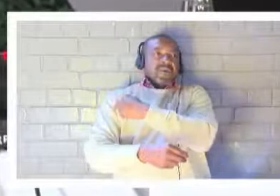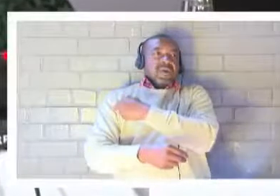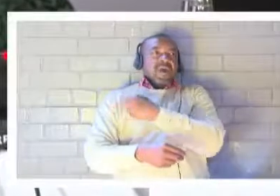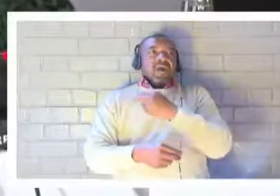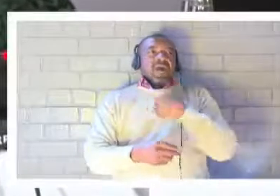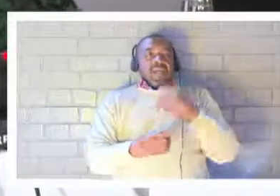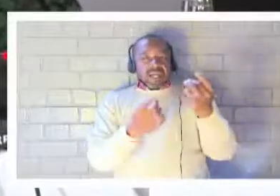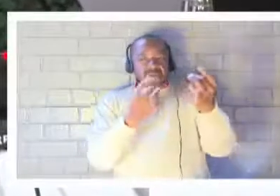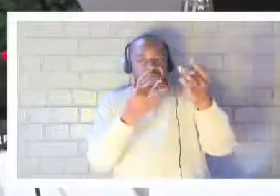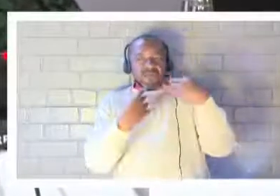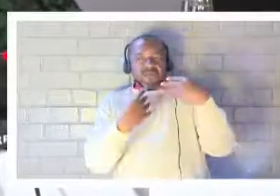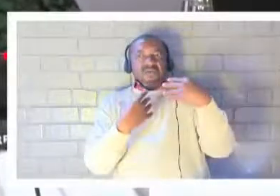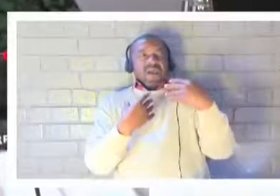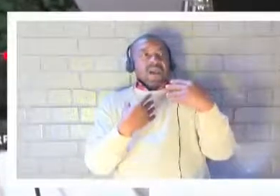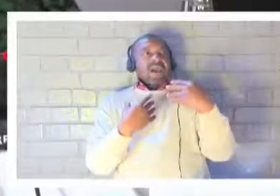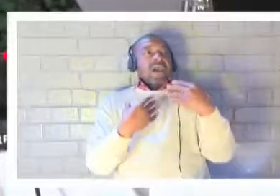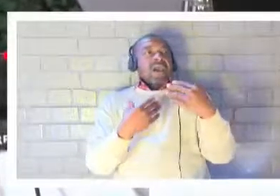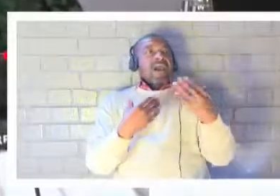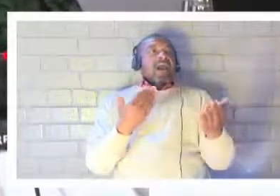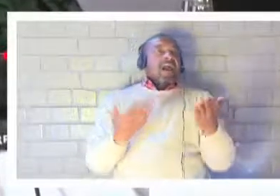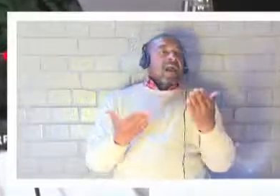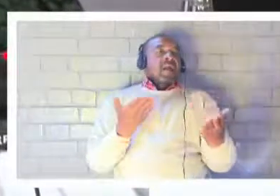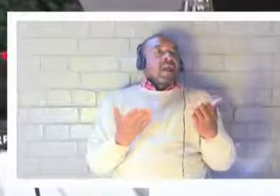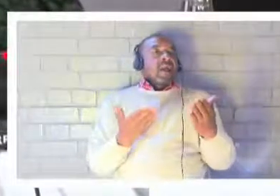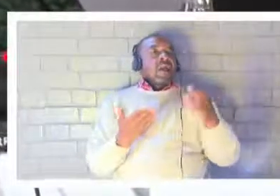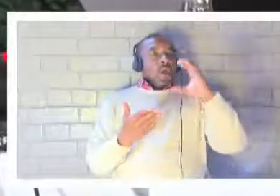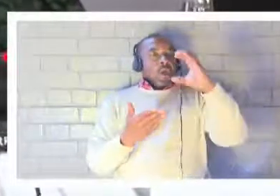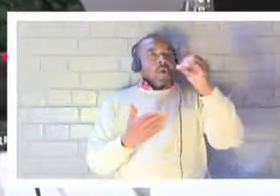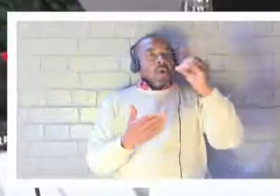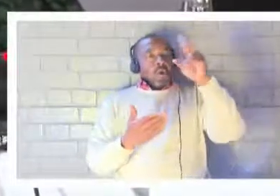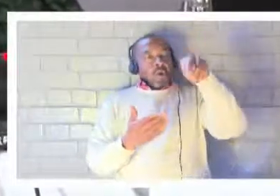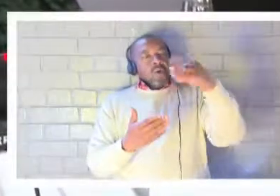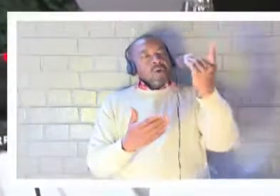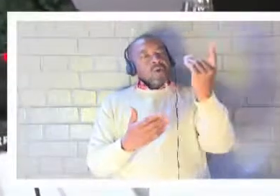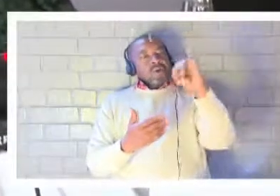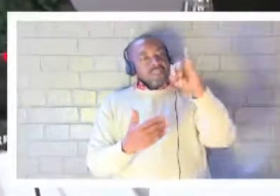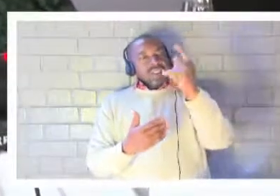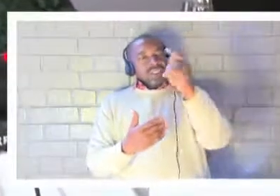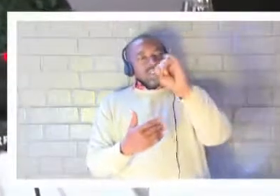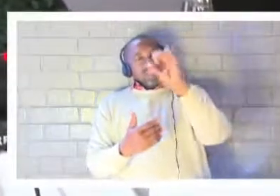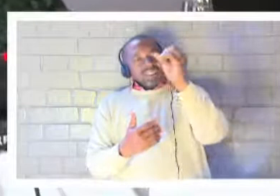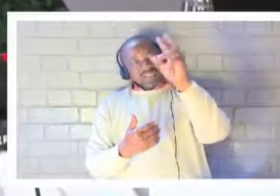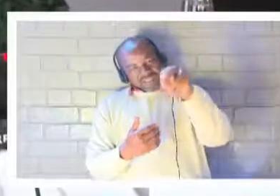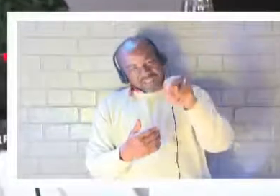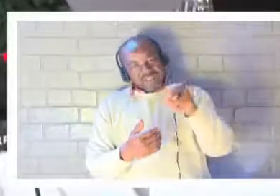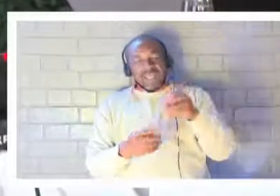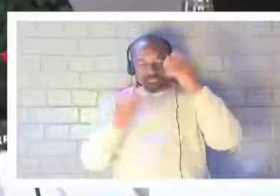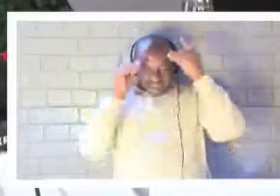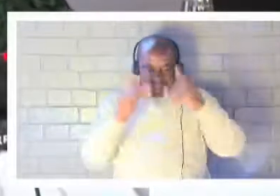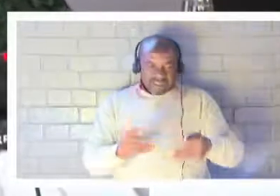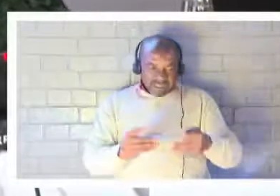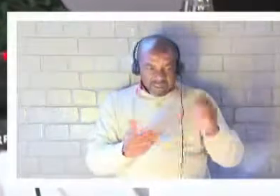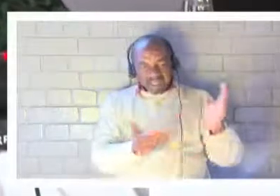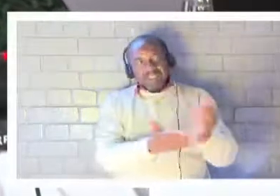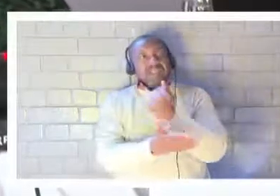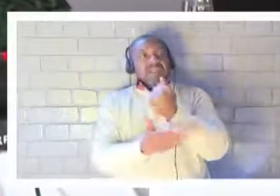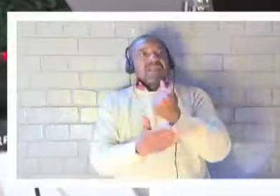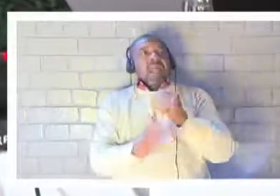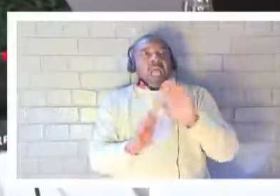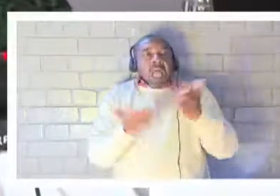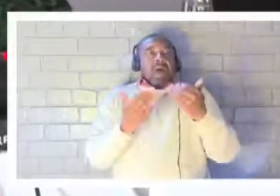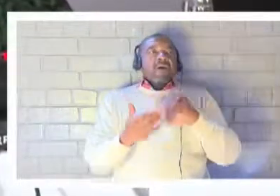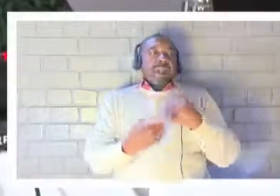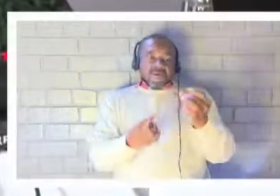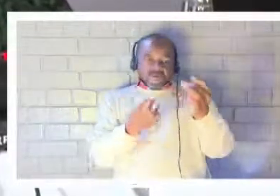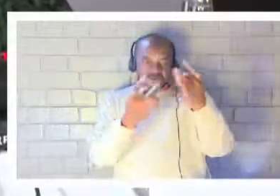by material conditions at that particular time. And a decision was taken informed by what were the